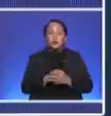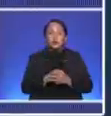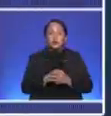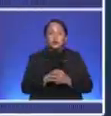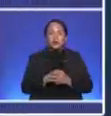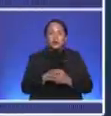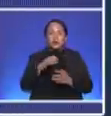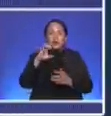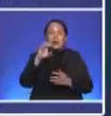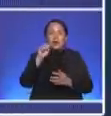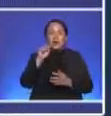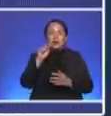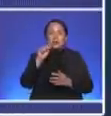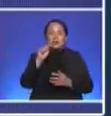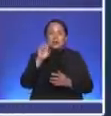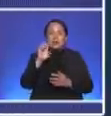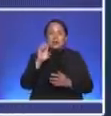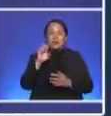he has encountered,